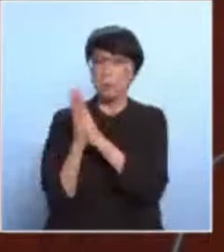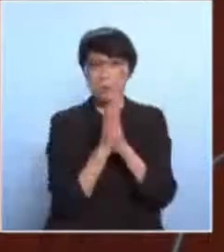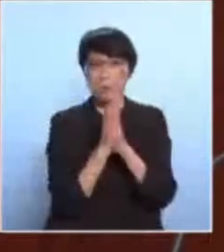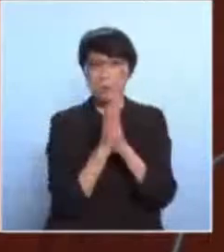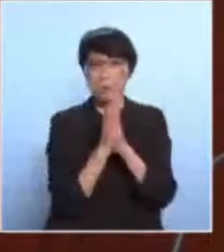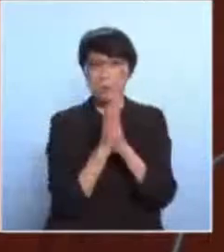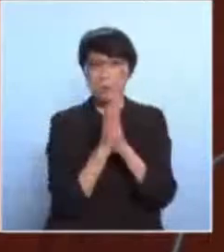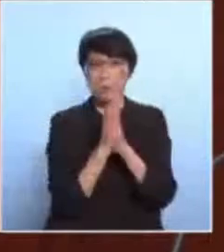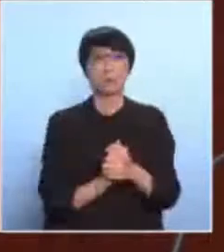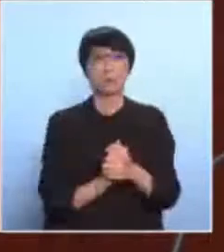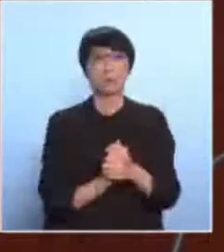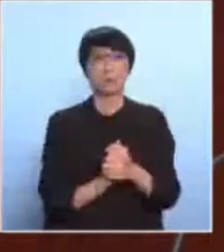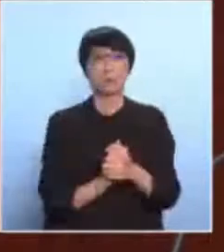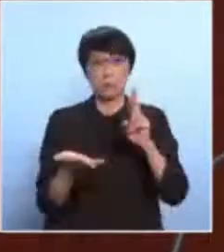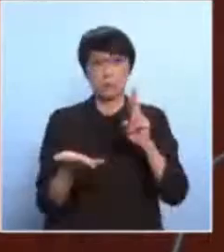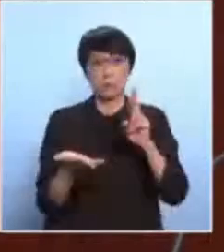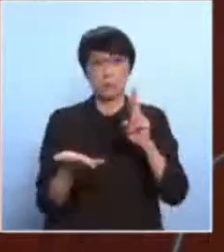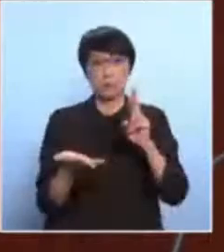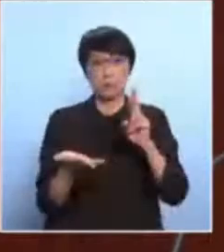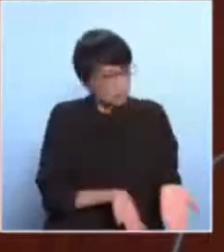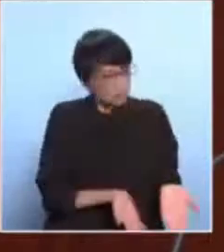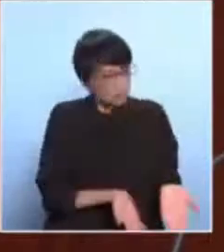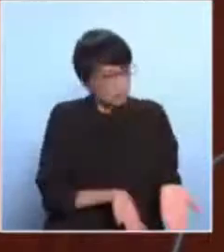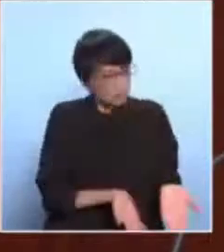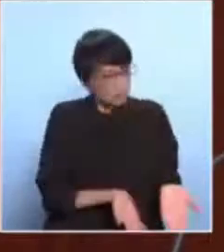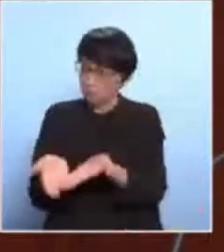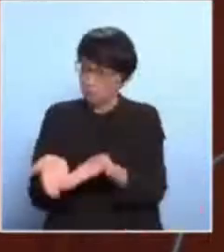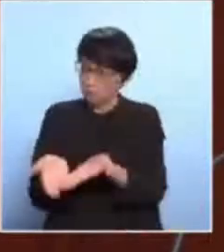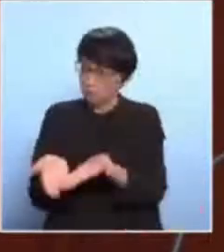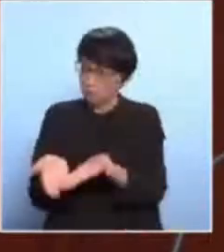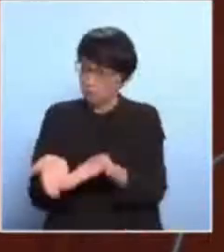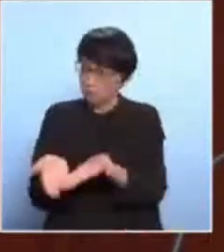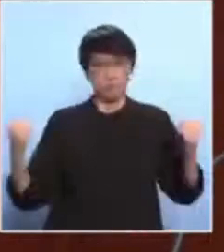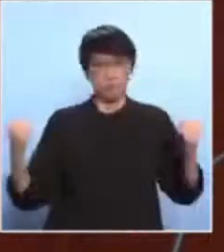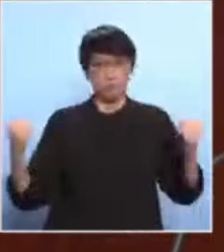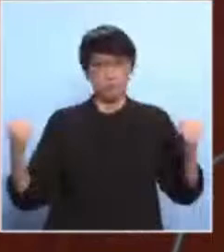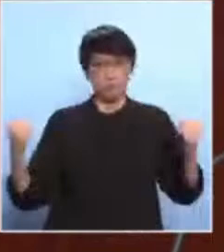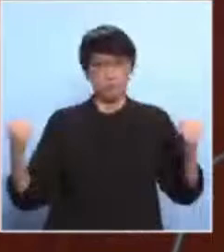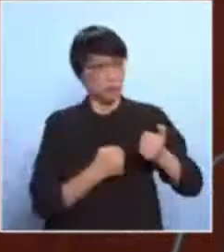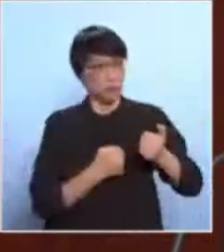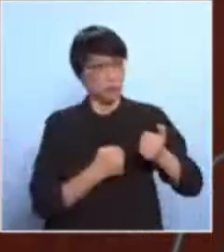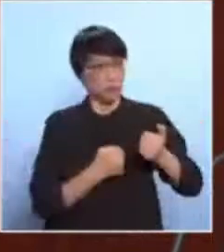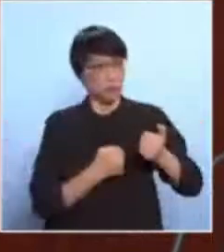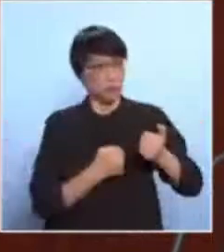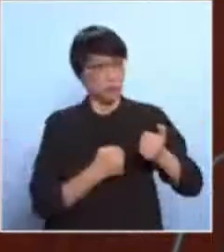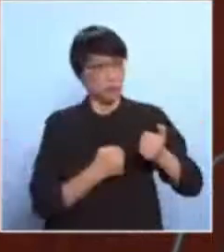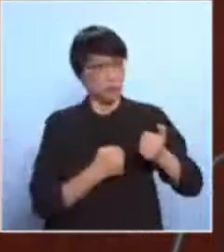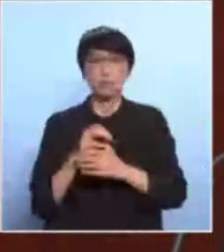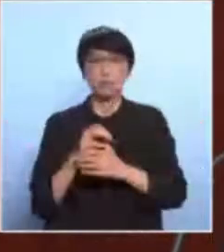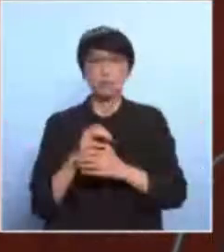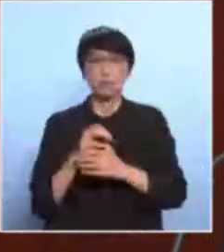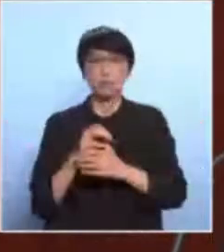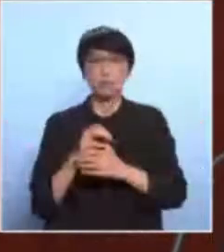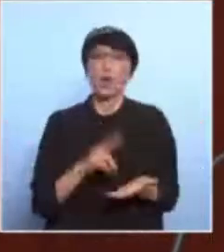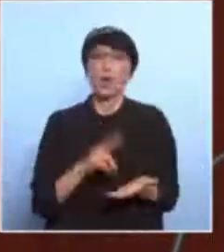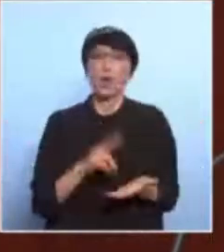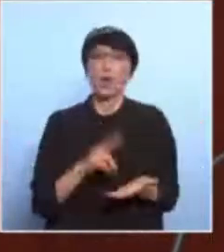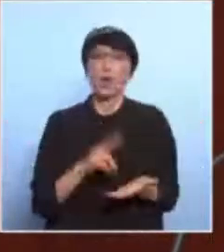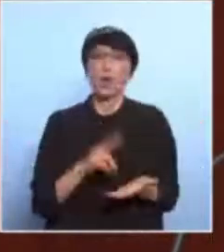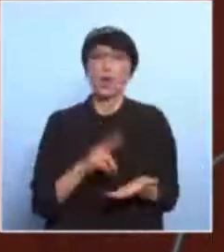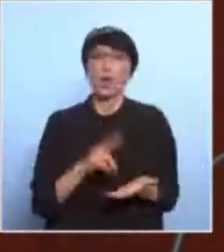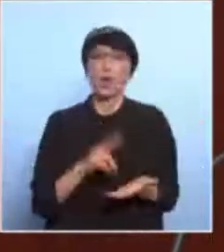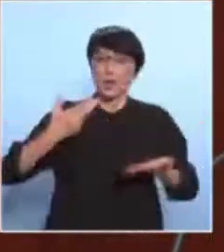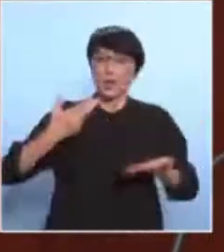of Hong Kong that have shaped our story of success. I have faith in the building of China into a great country